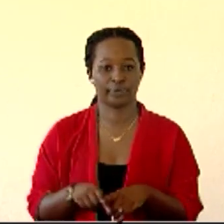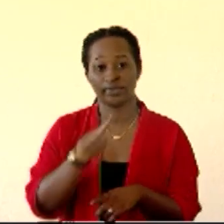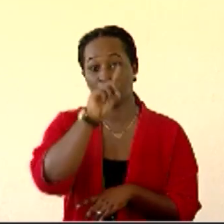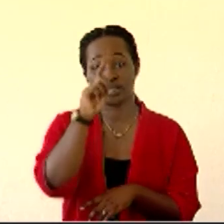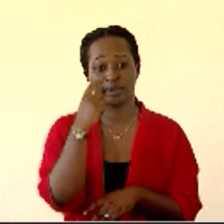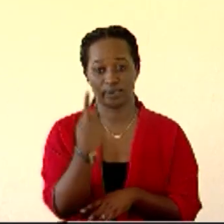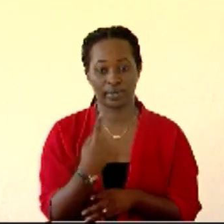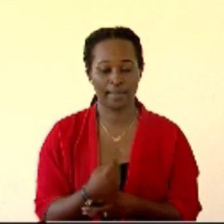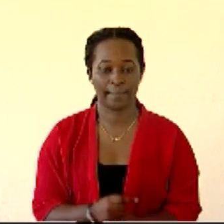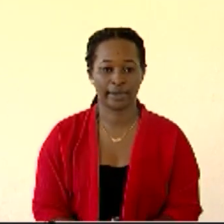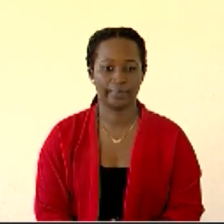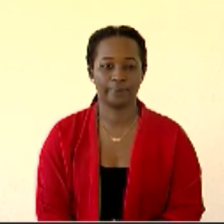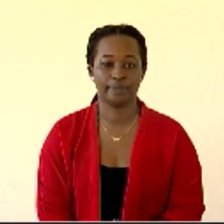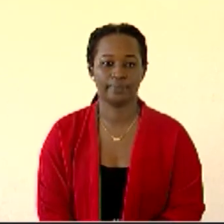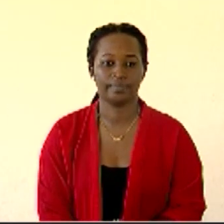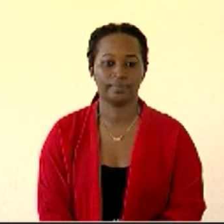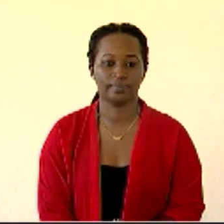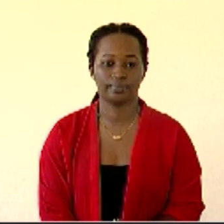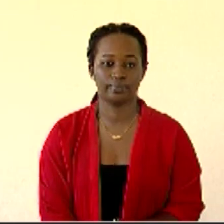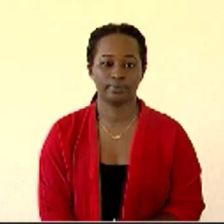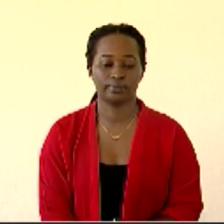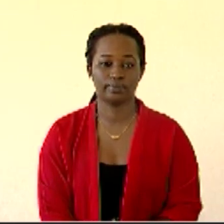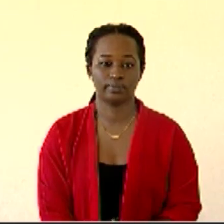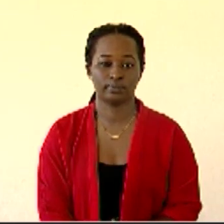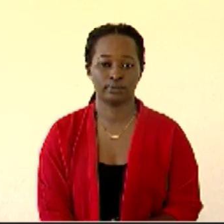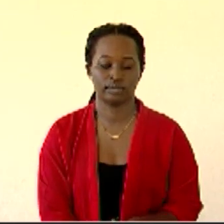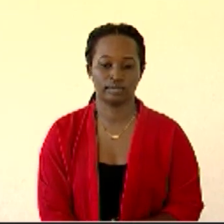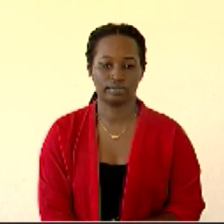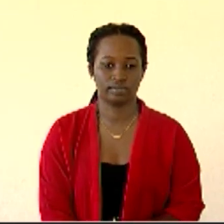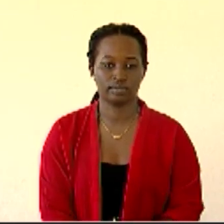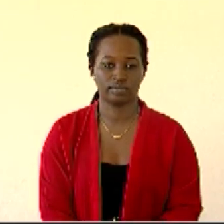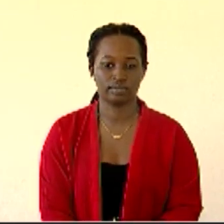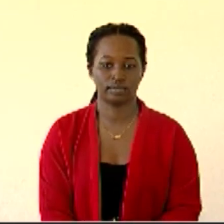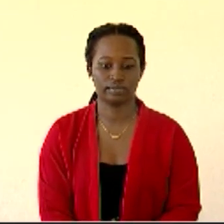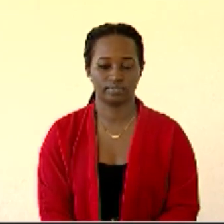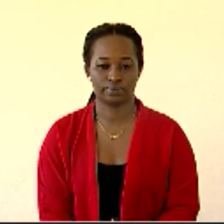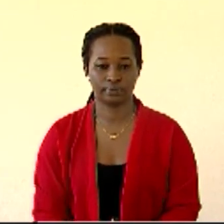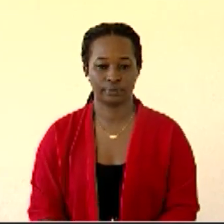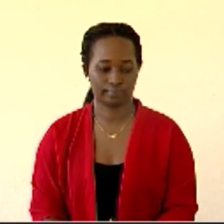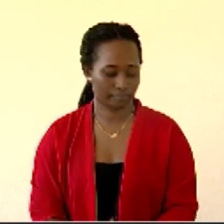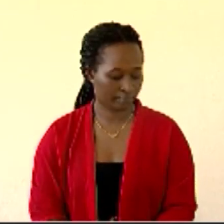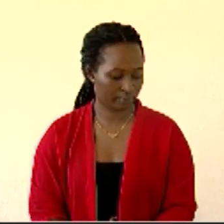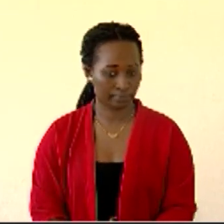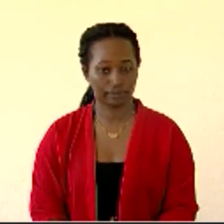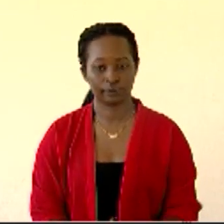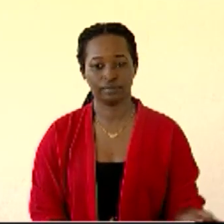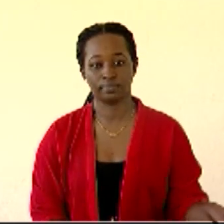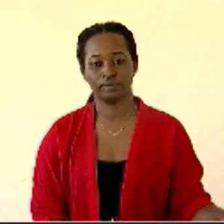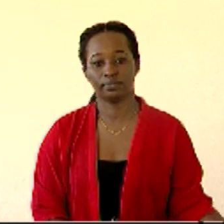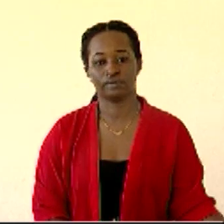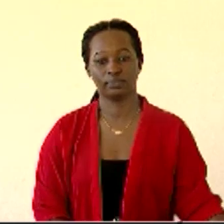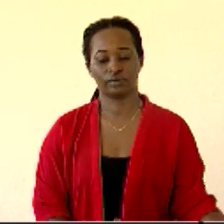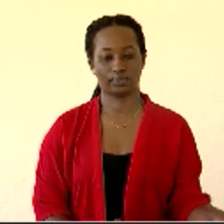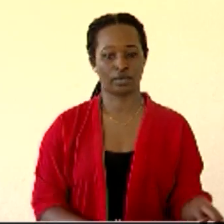number 1, we go, make sure you have your pen ready and your